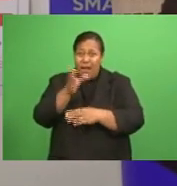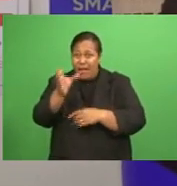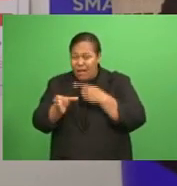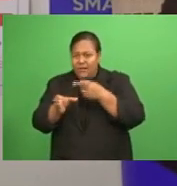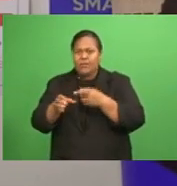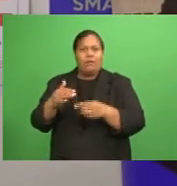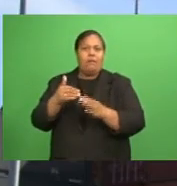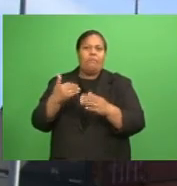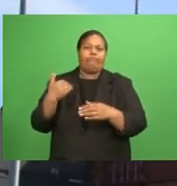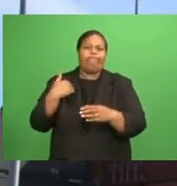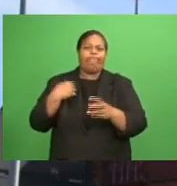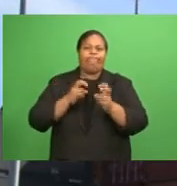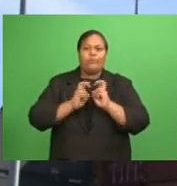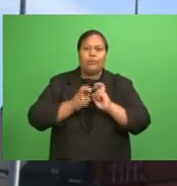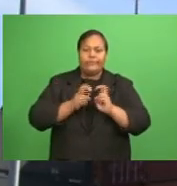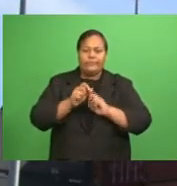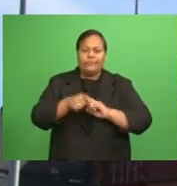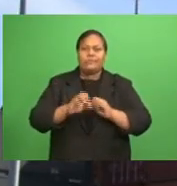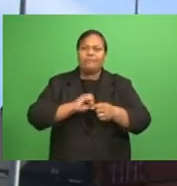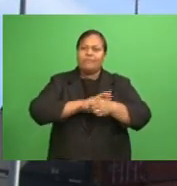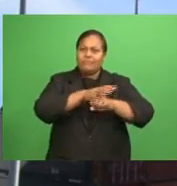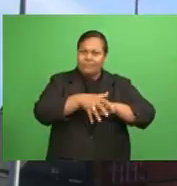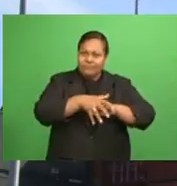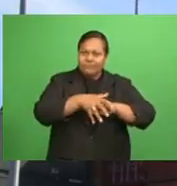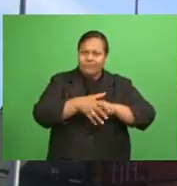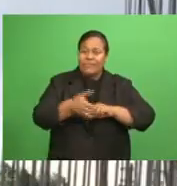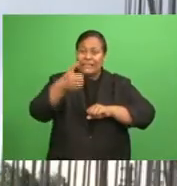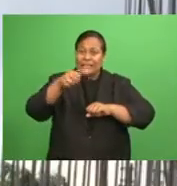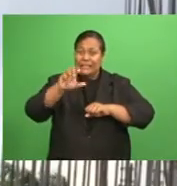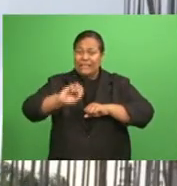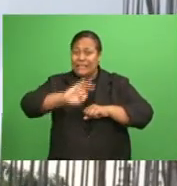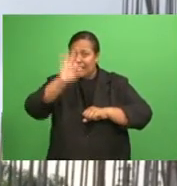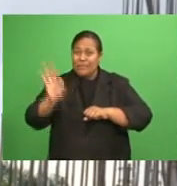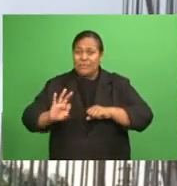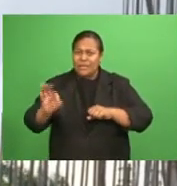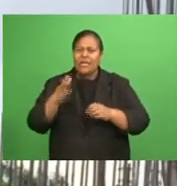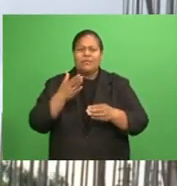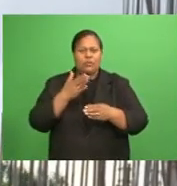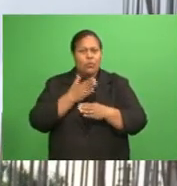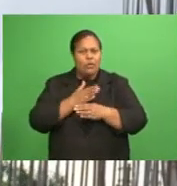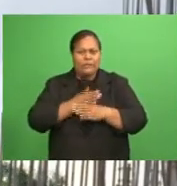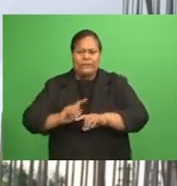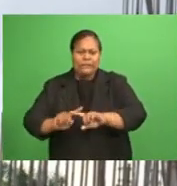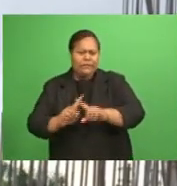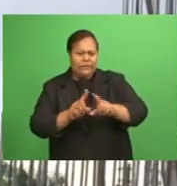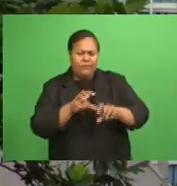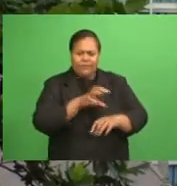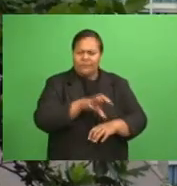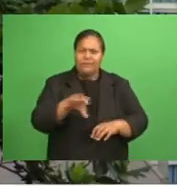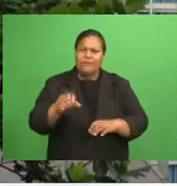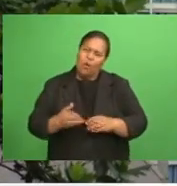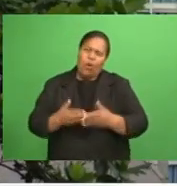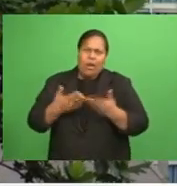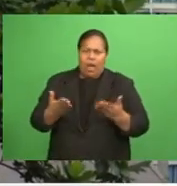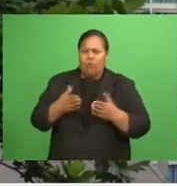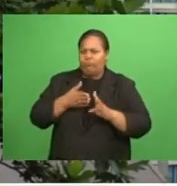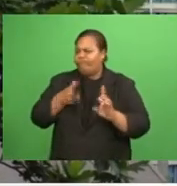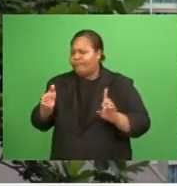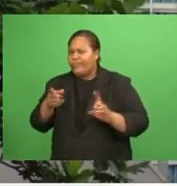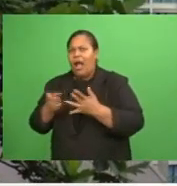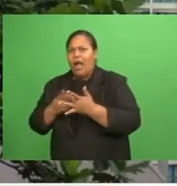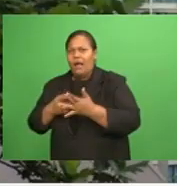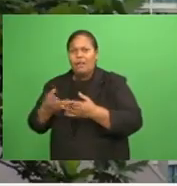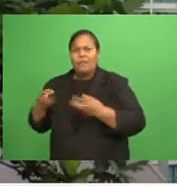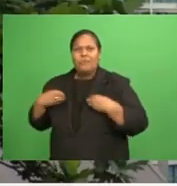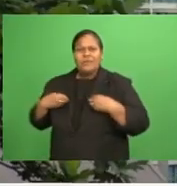pandemic in Fiji. And 60% of these workers, they actually transited to the different forms of employment. The ILO says